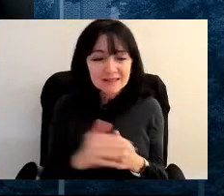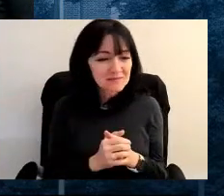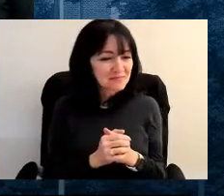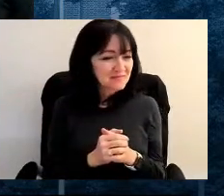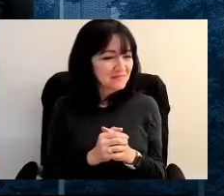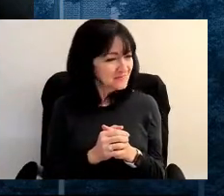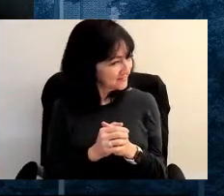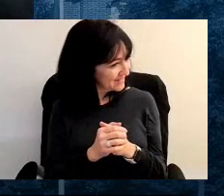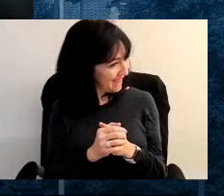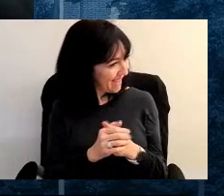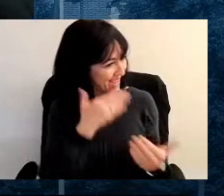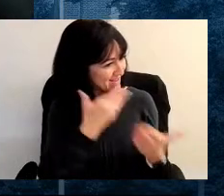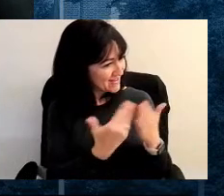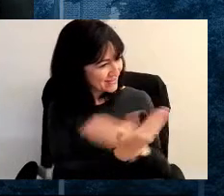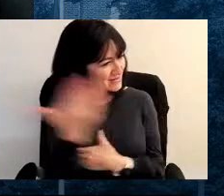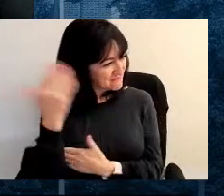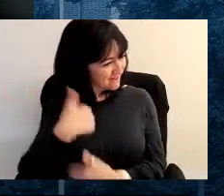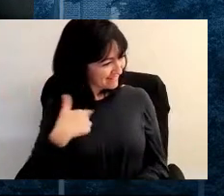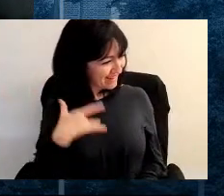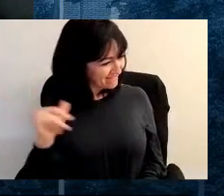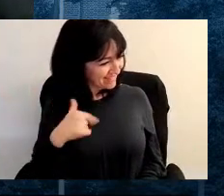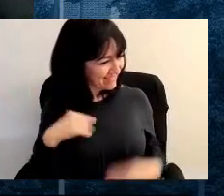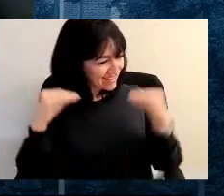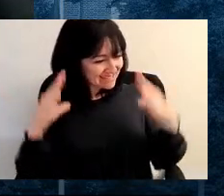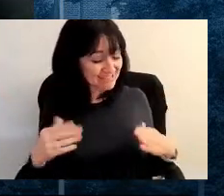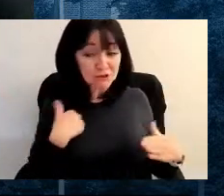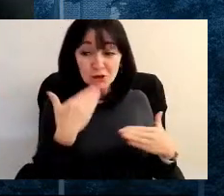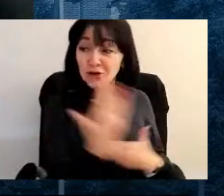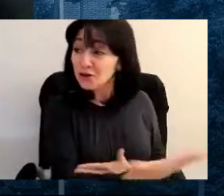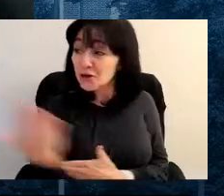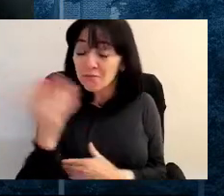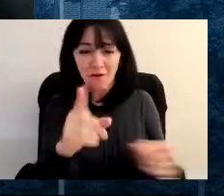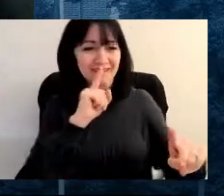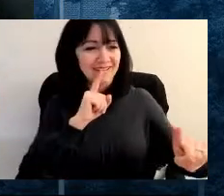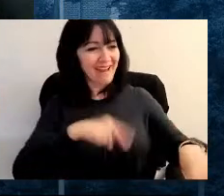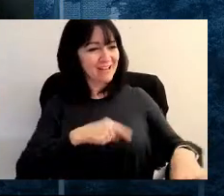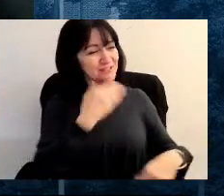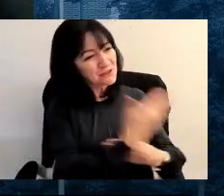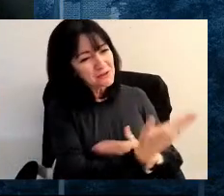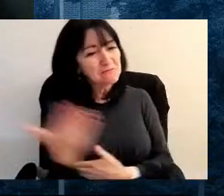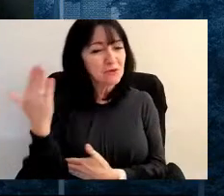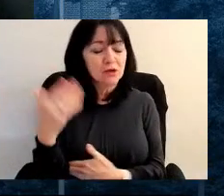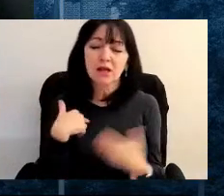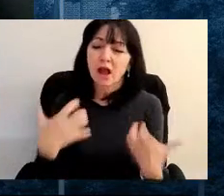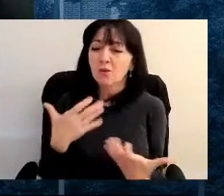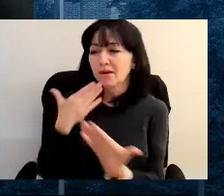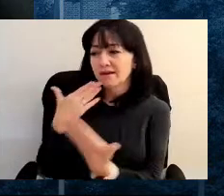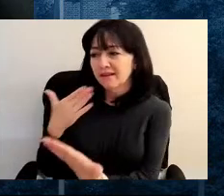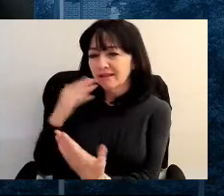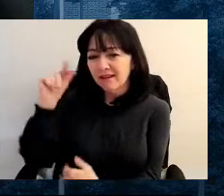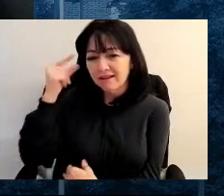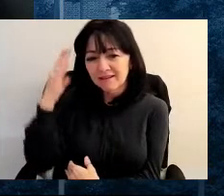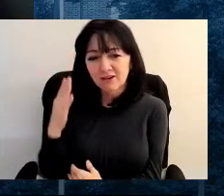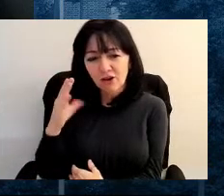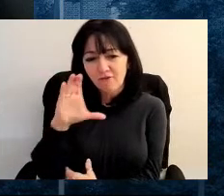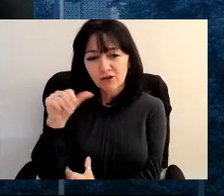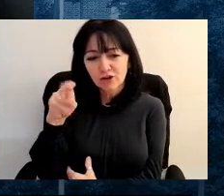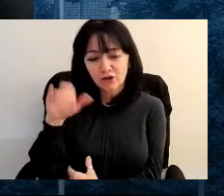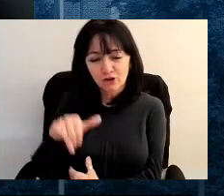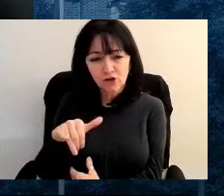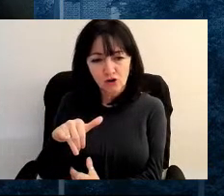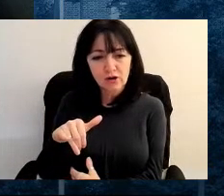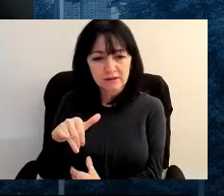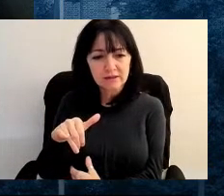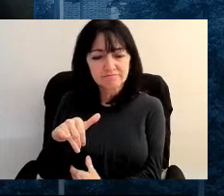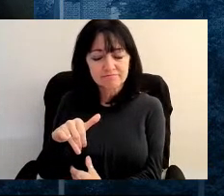morning. Wow, I feel like I'm a teacher. I would like to thank Governor Carney for making educator compensation